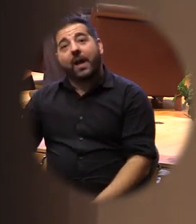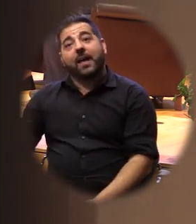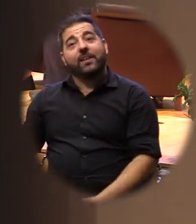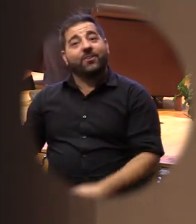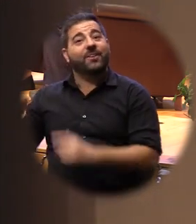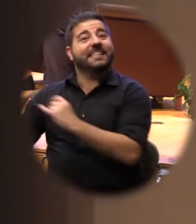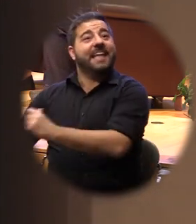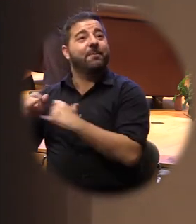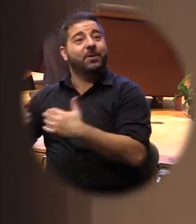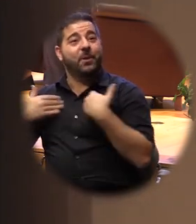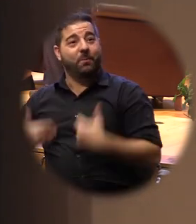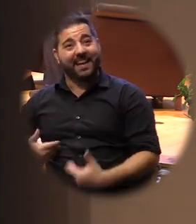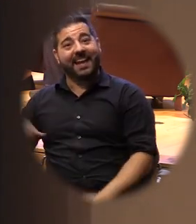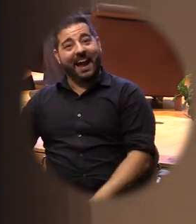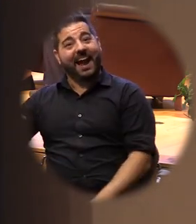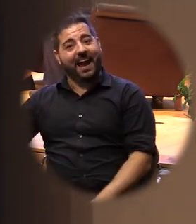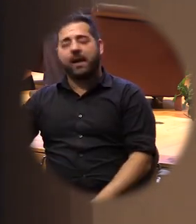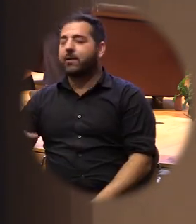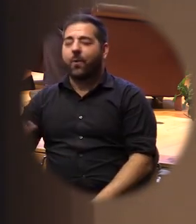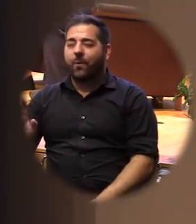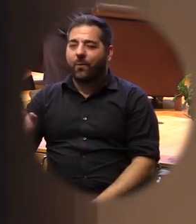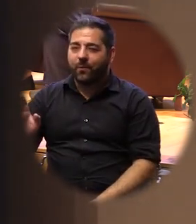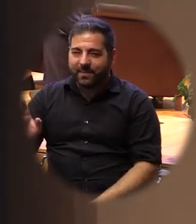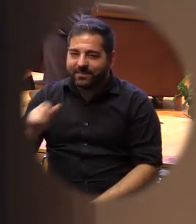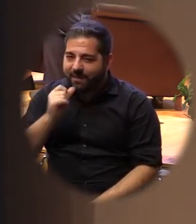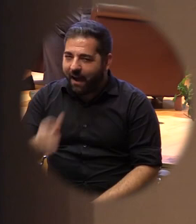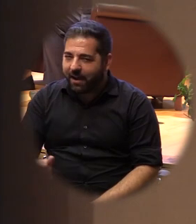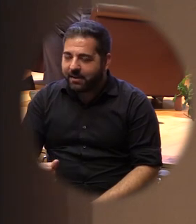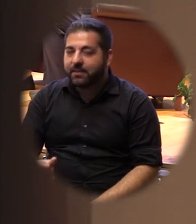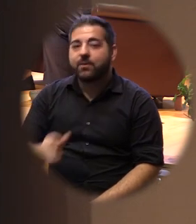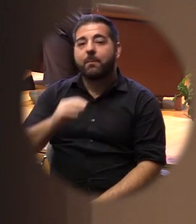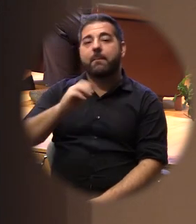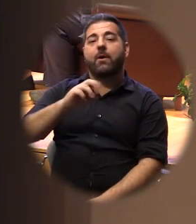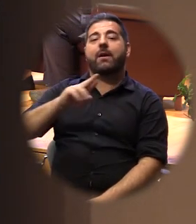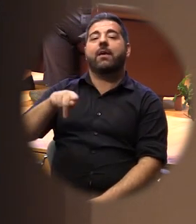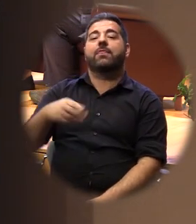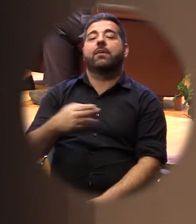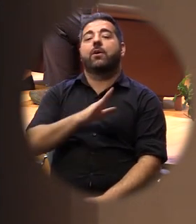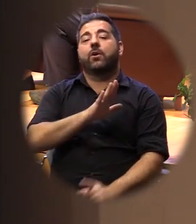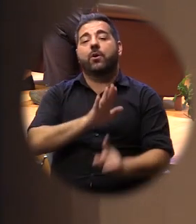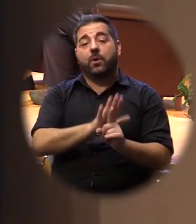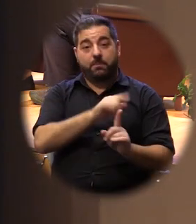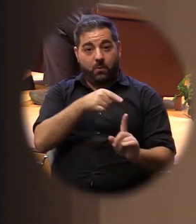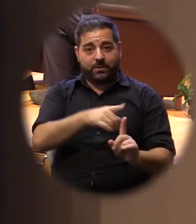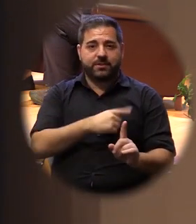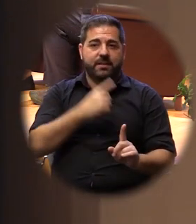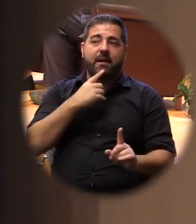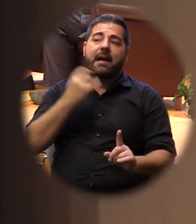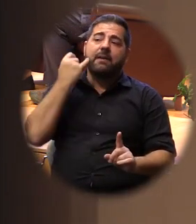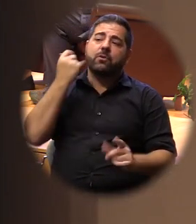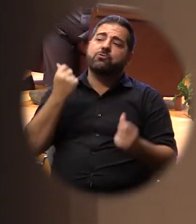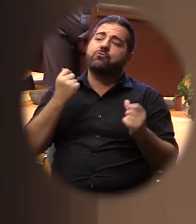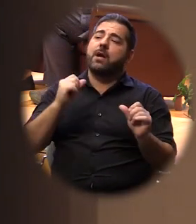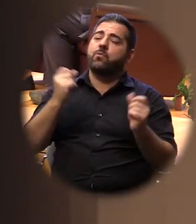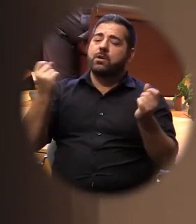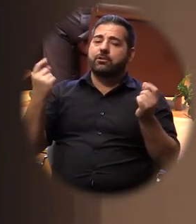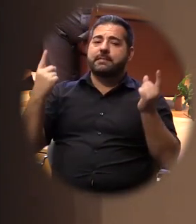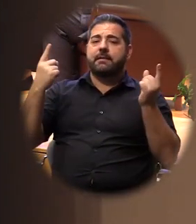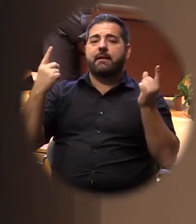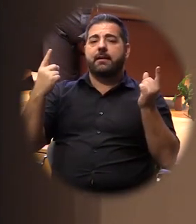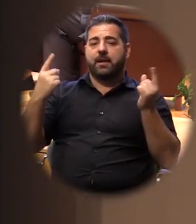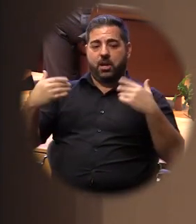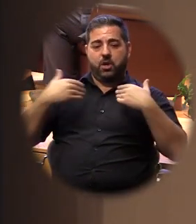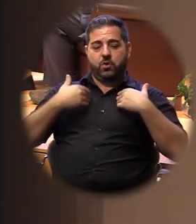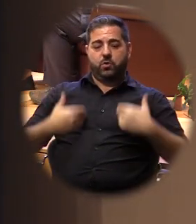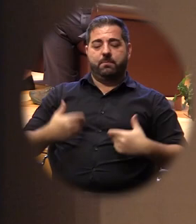are. And so I want to get back to Meredith's point of view, point, which is that what we need to be doing if we're trying to understand